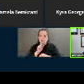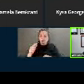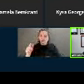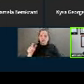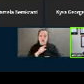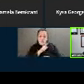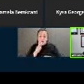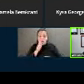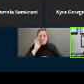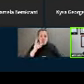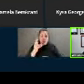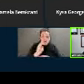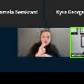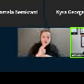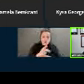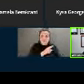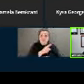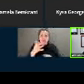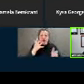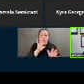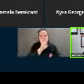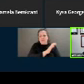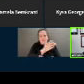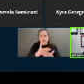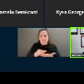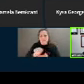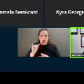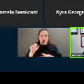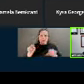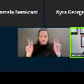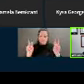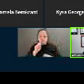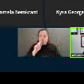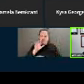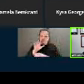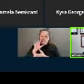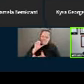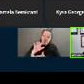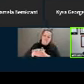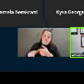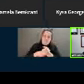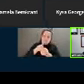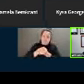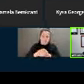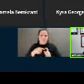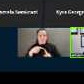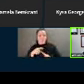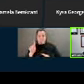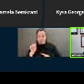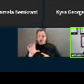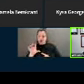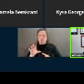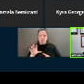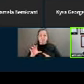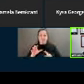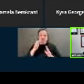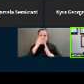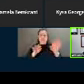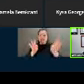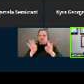information. Otherwise, it won't work. So the document provides easy to use with minimal technical jargon, again, to Kavneet's earlier